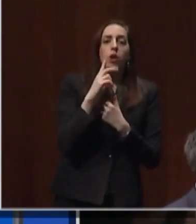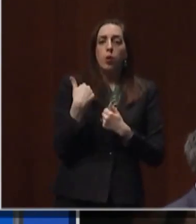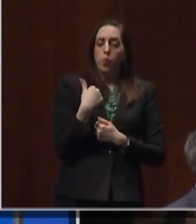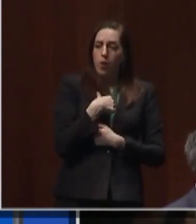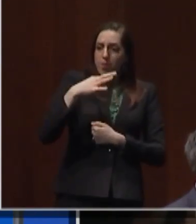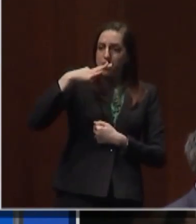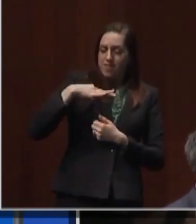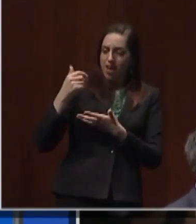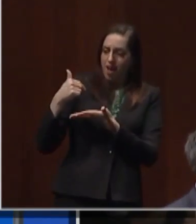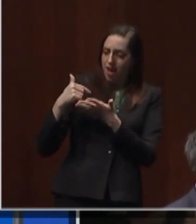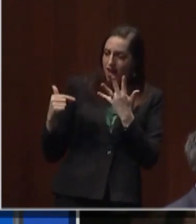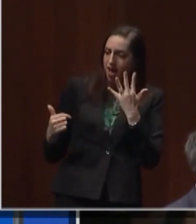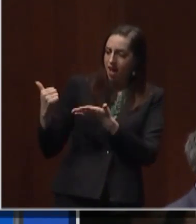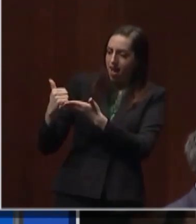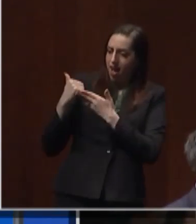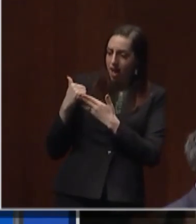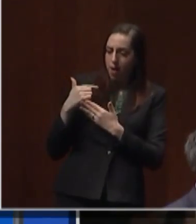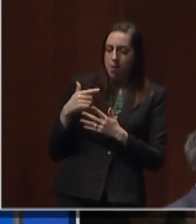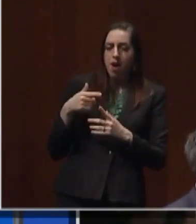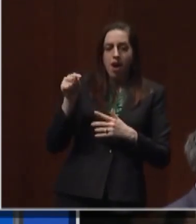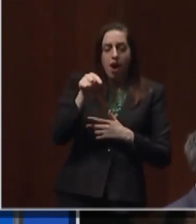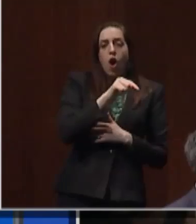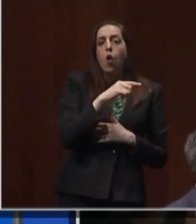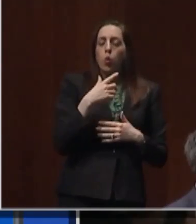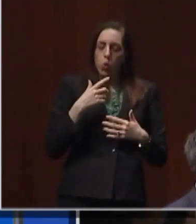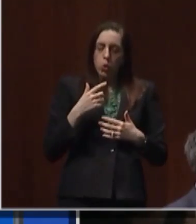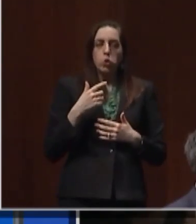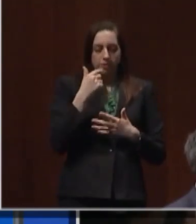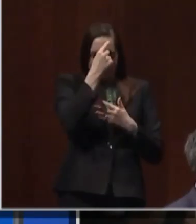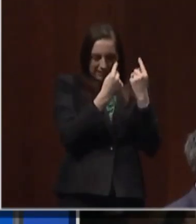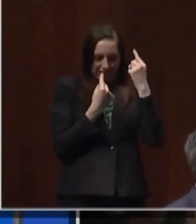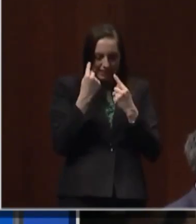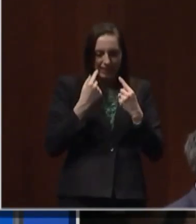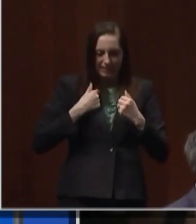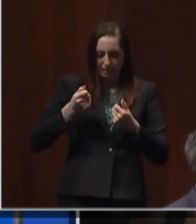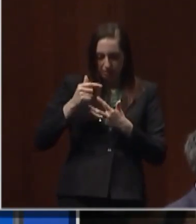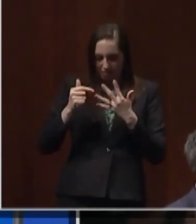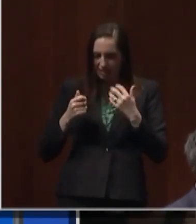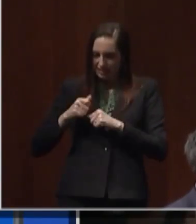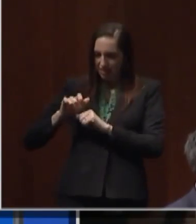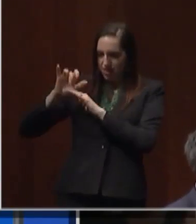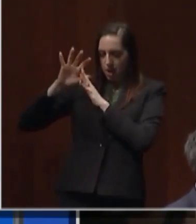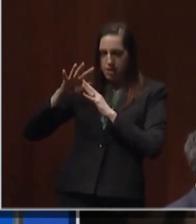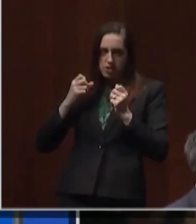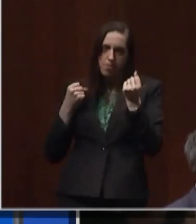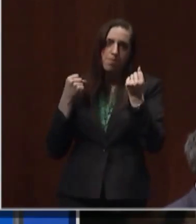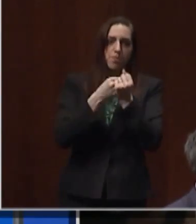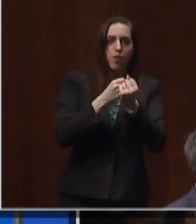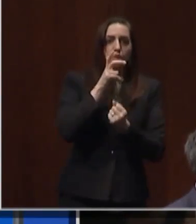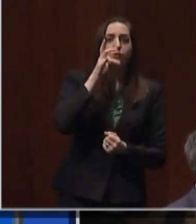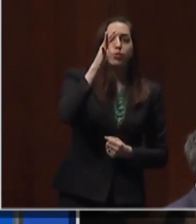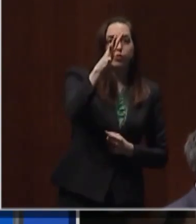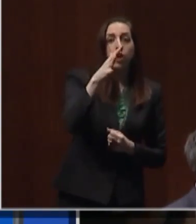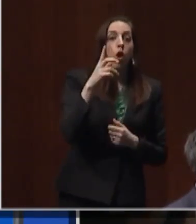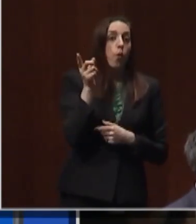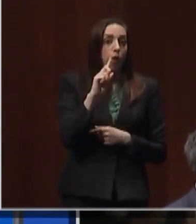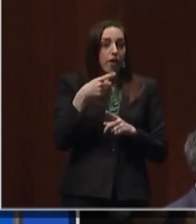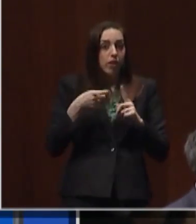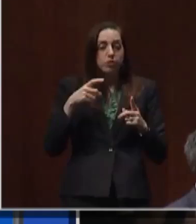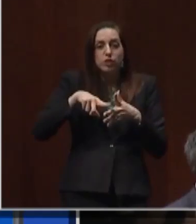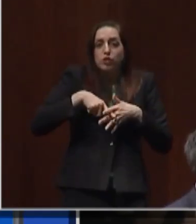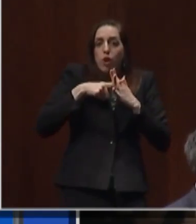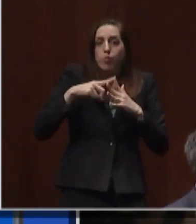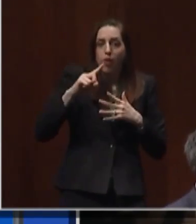benefited from its past to sacrifice now for the city's future. Our neighborhoods are where it all starts for